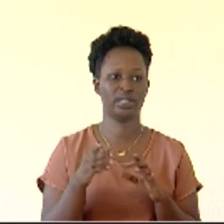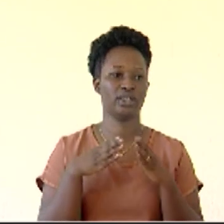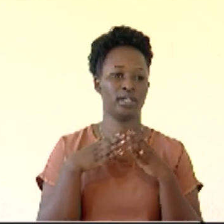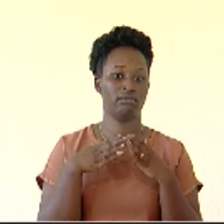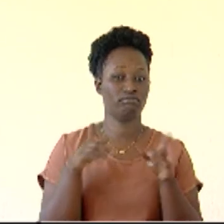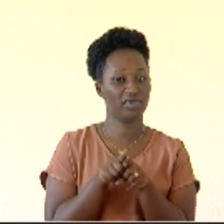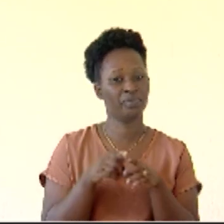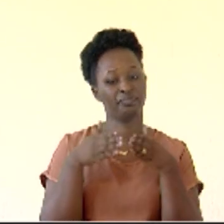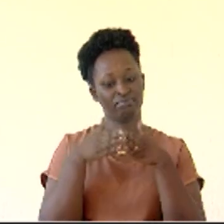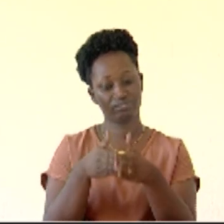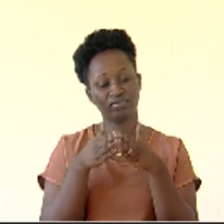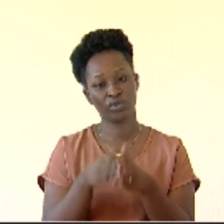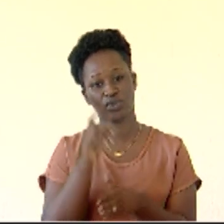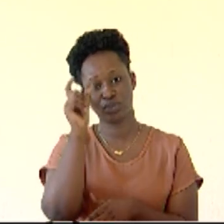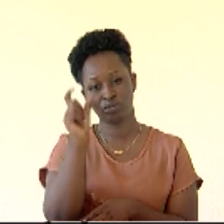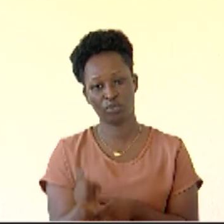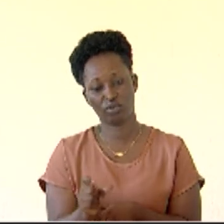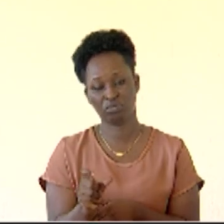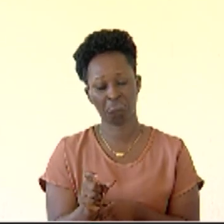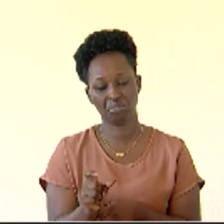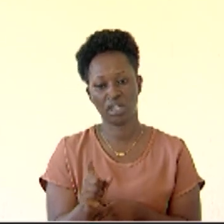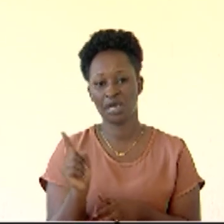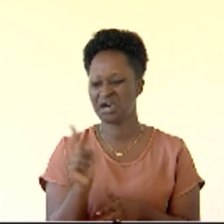have any attachment to.